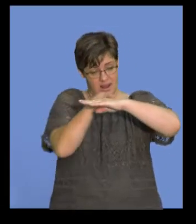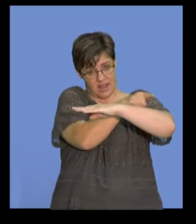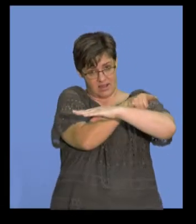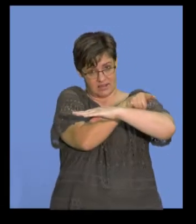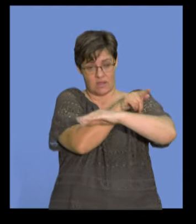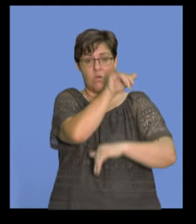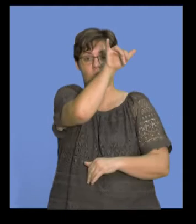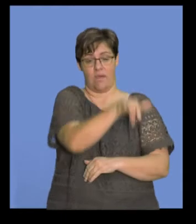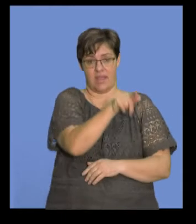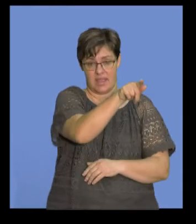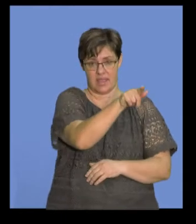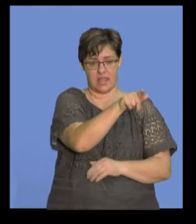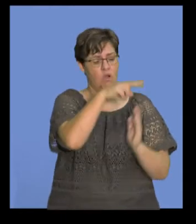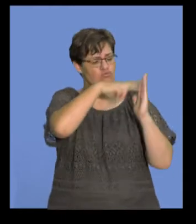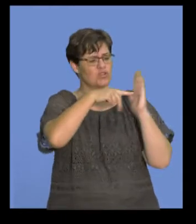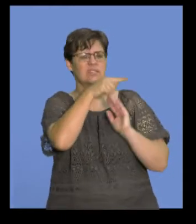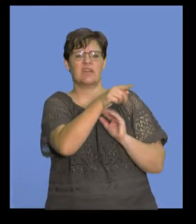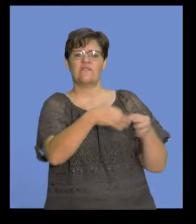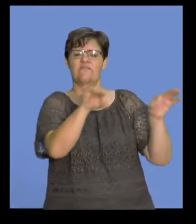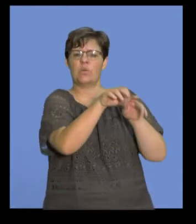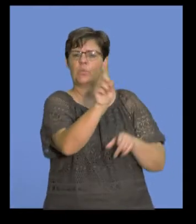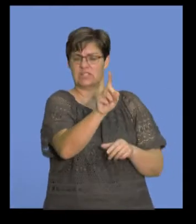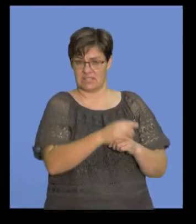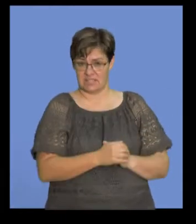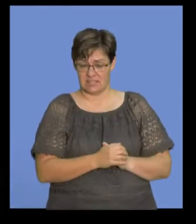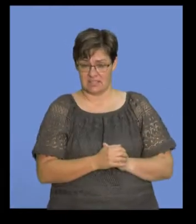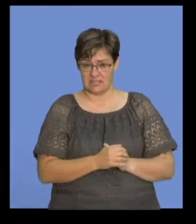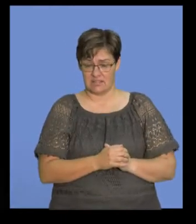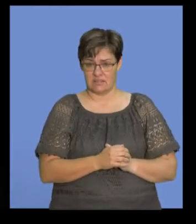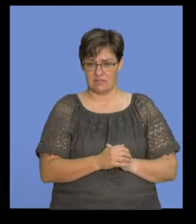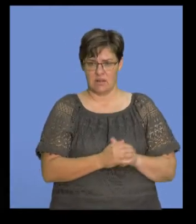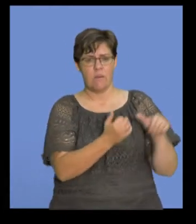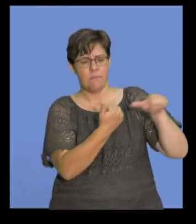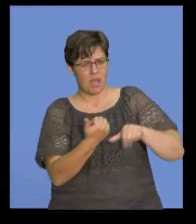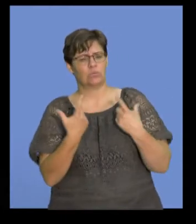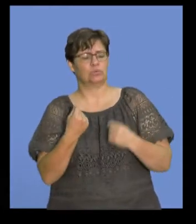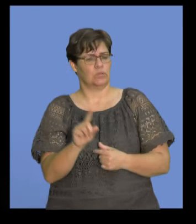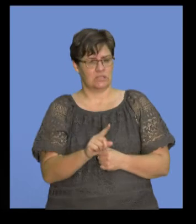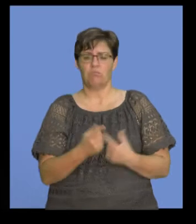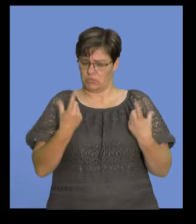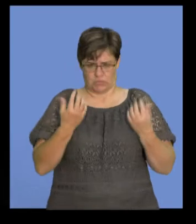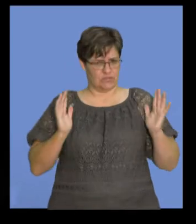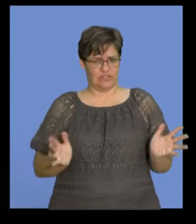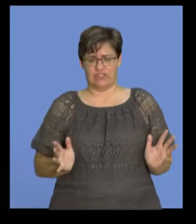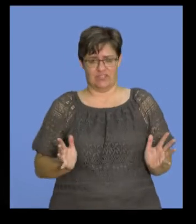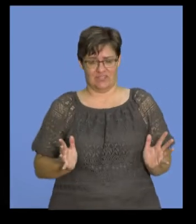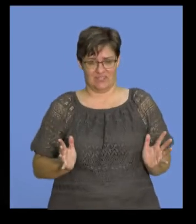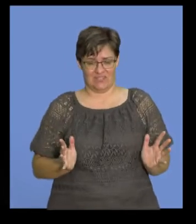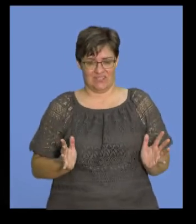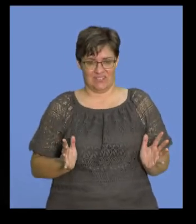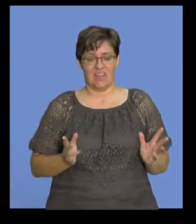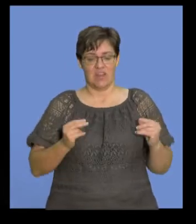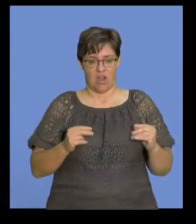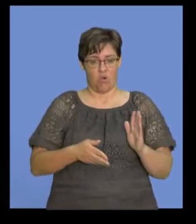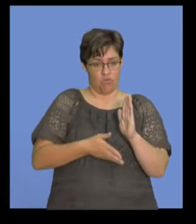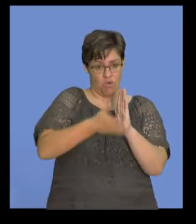horizontally to the y-axis and read the value. If we go back to what we've just done, that's exactly what we've done. So